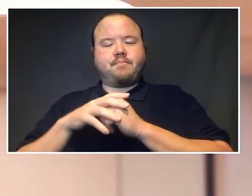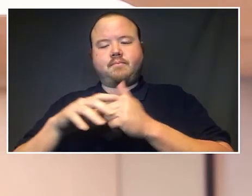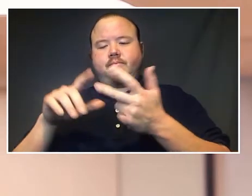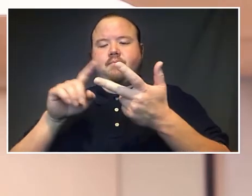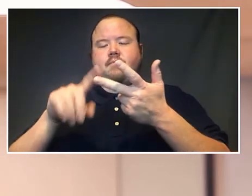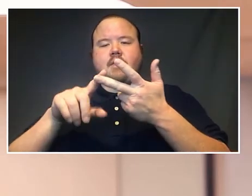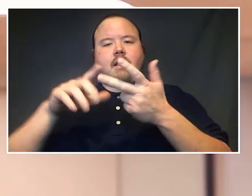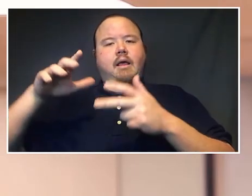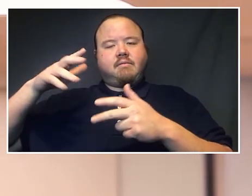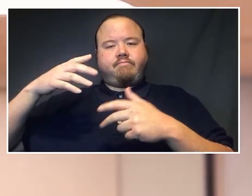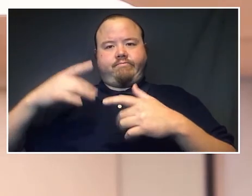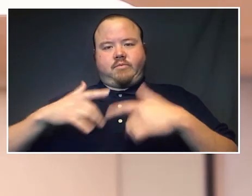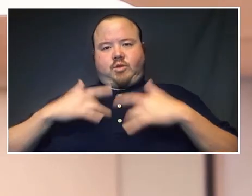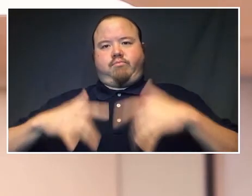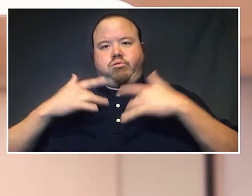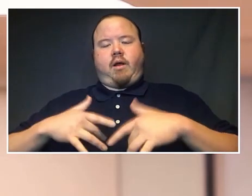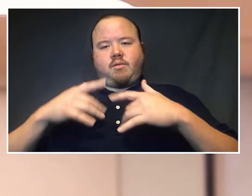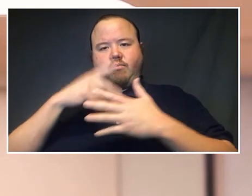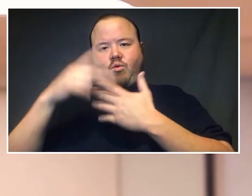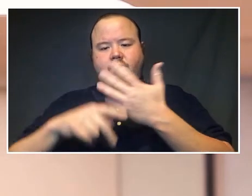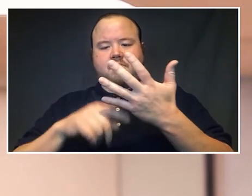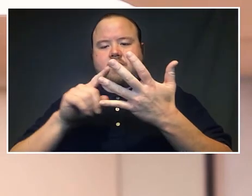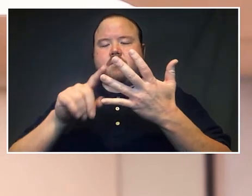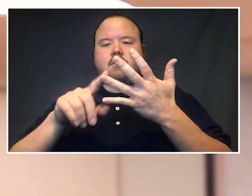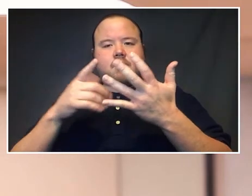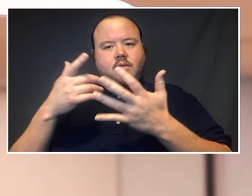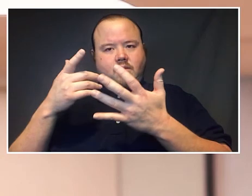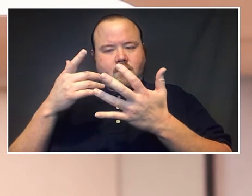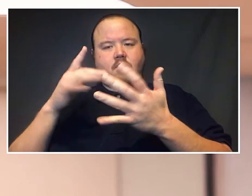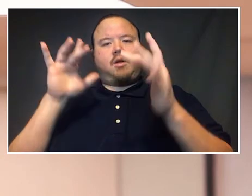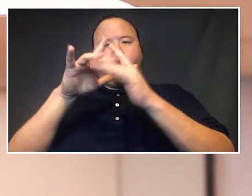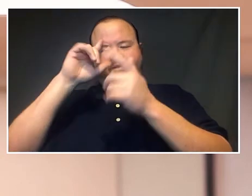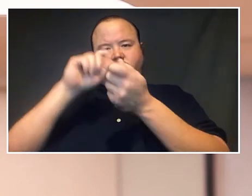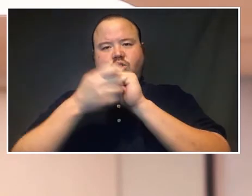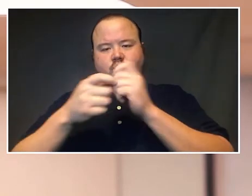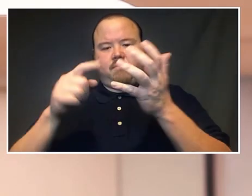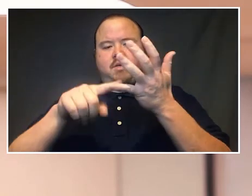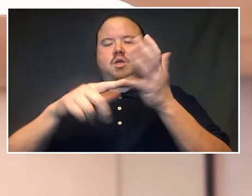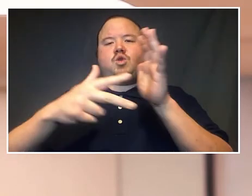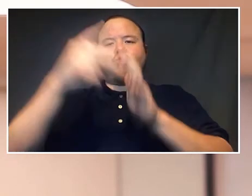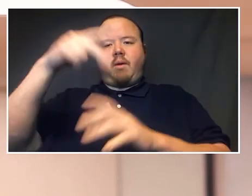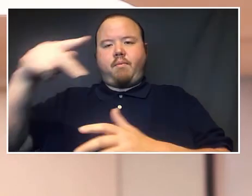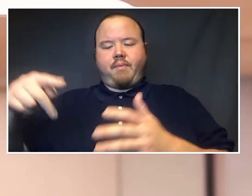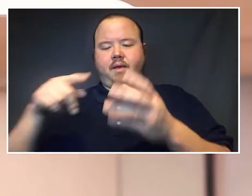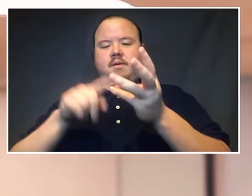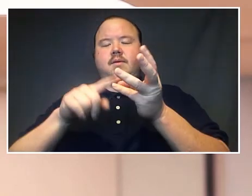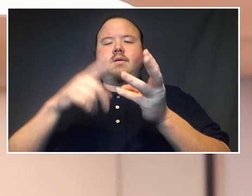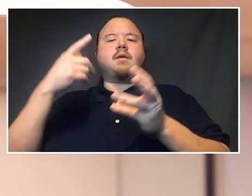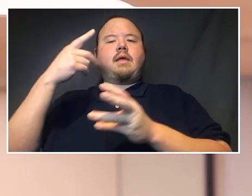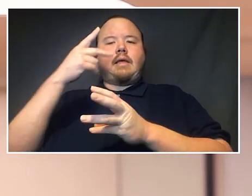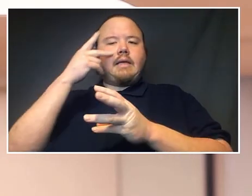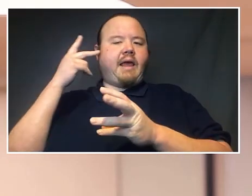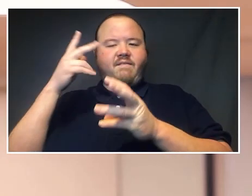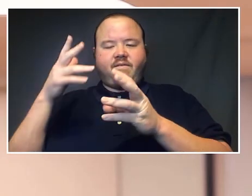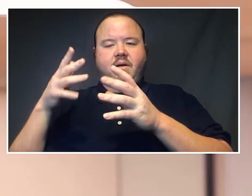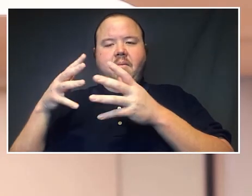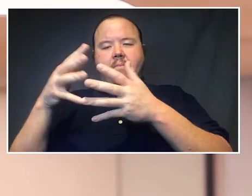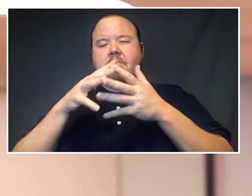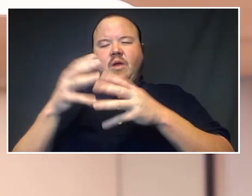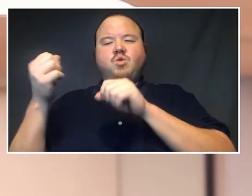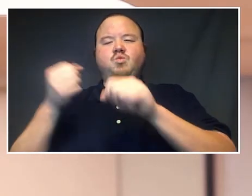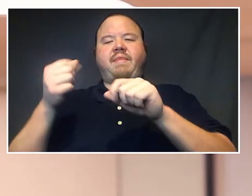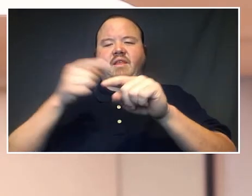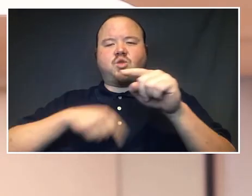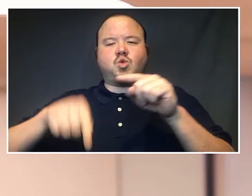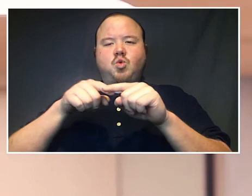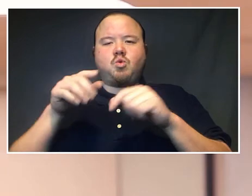Late Life Depression Program, Contact for Change, Triple P, and the Native American Project, Strengthening the Circle. In